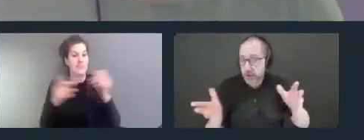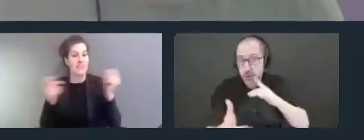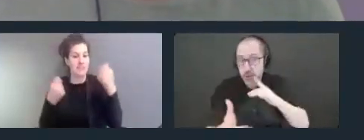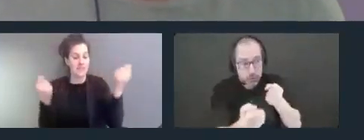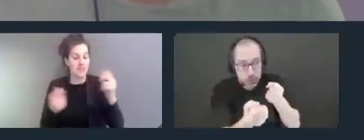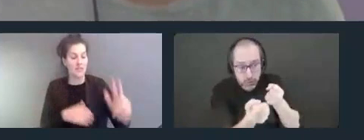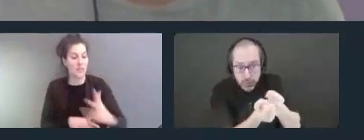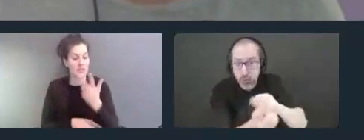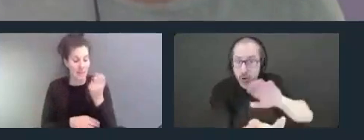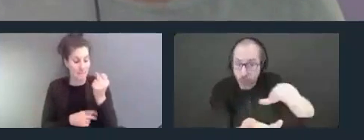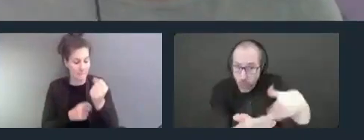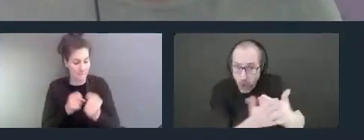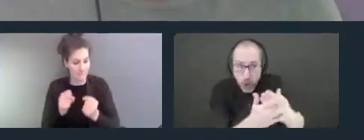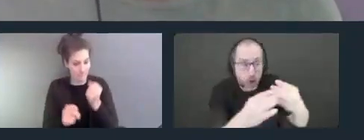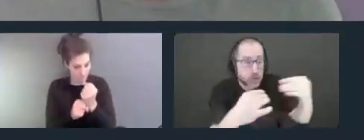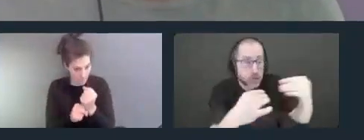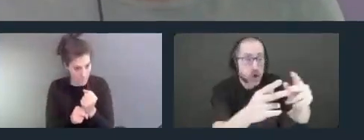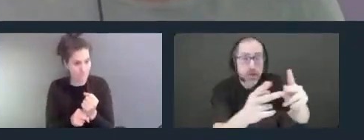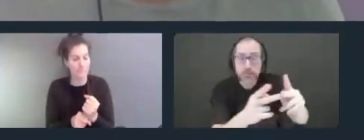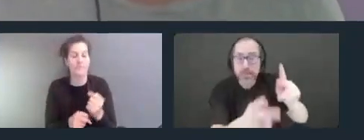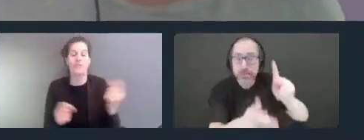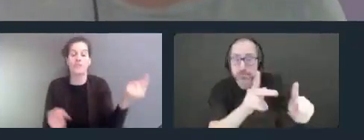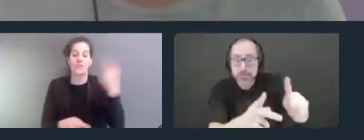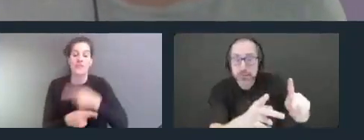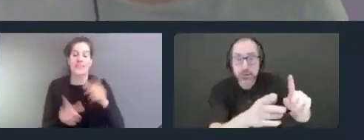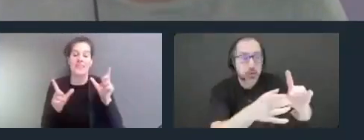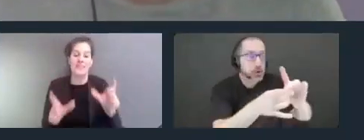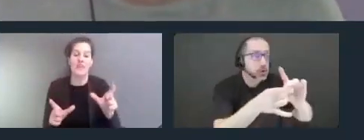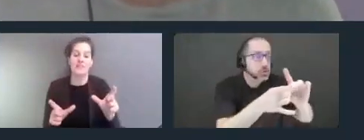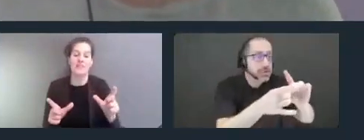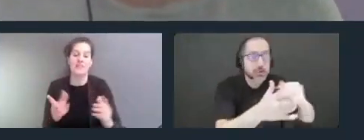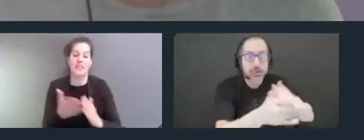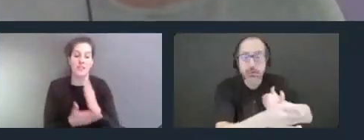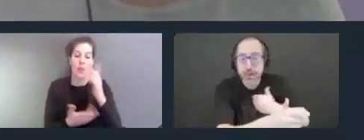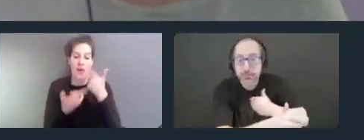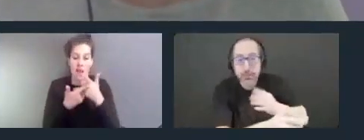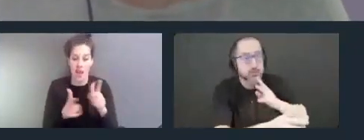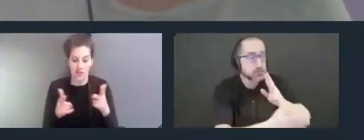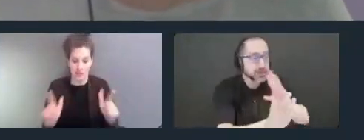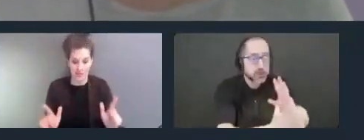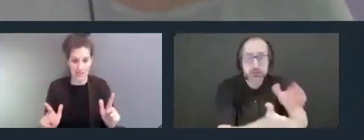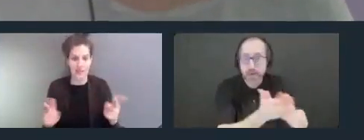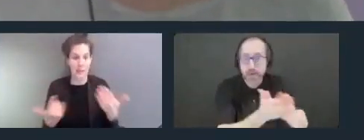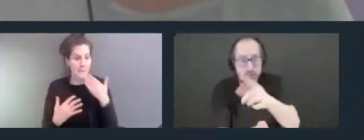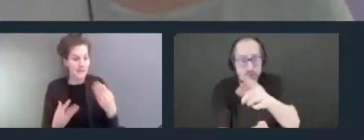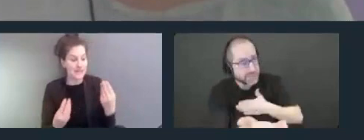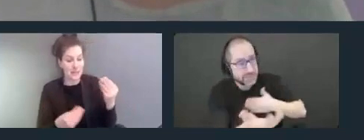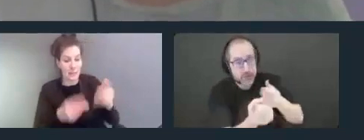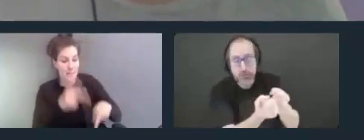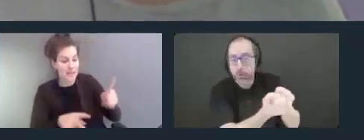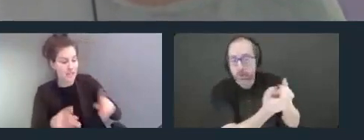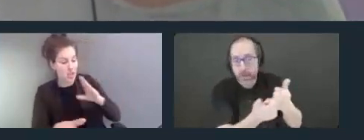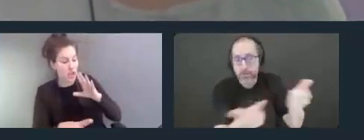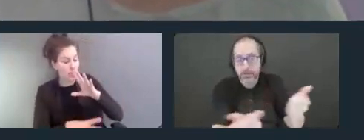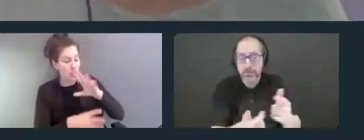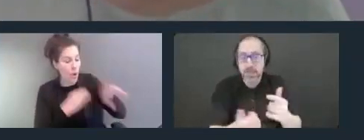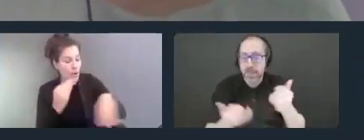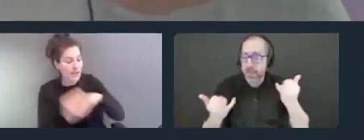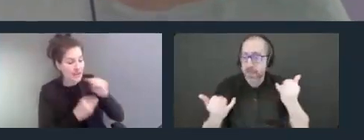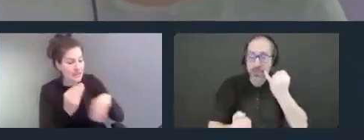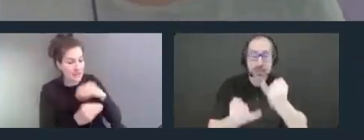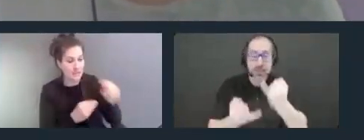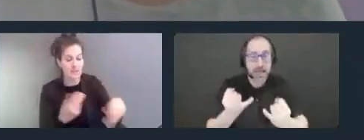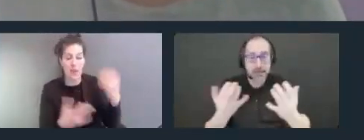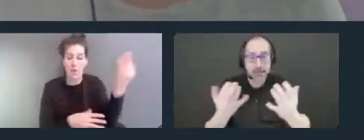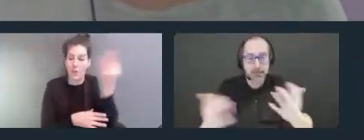access marketplace participants, coalition members, and speakers. Finally, I would like to end today with a call to